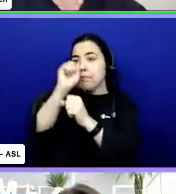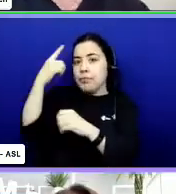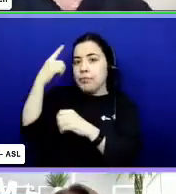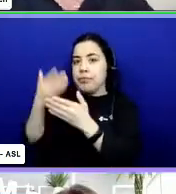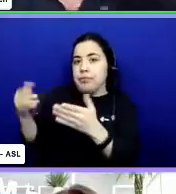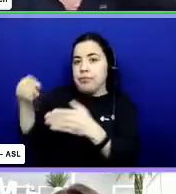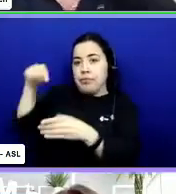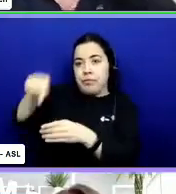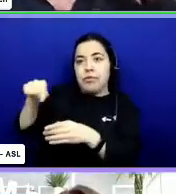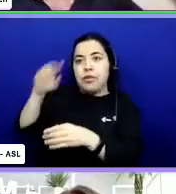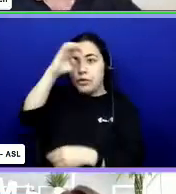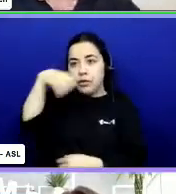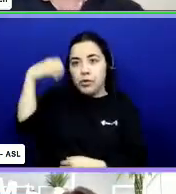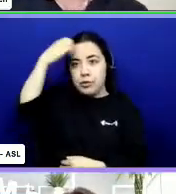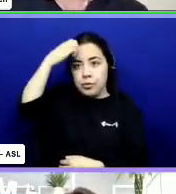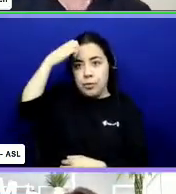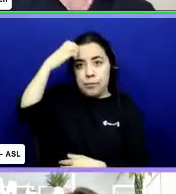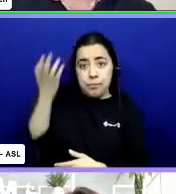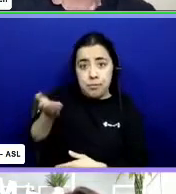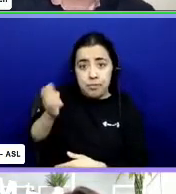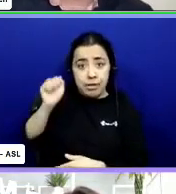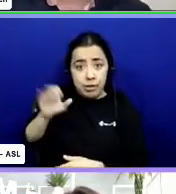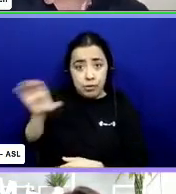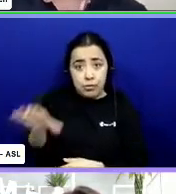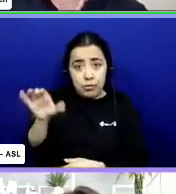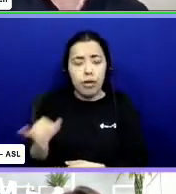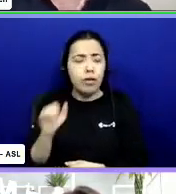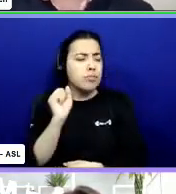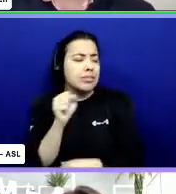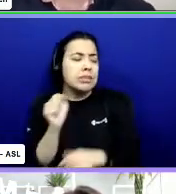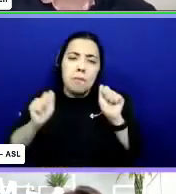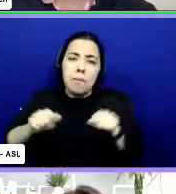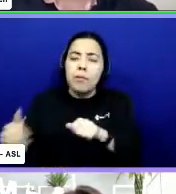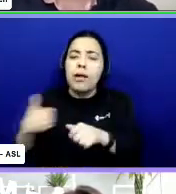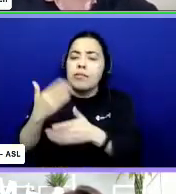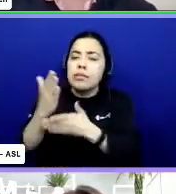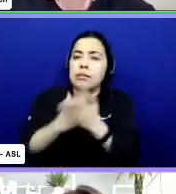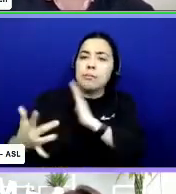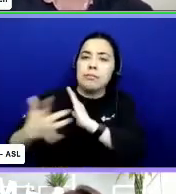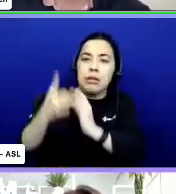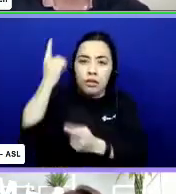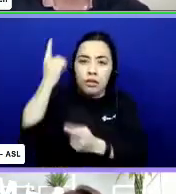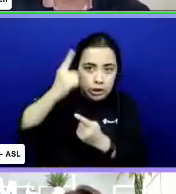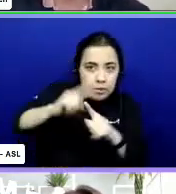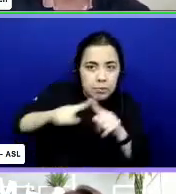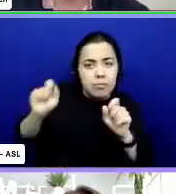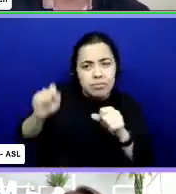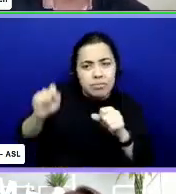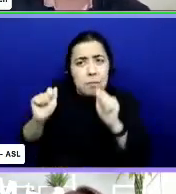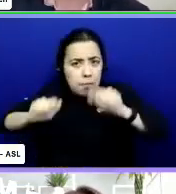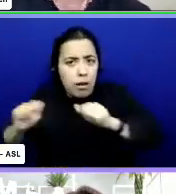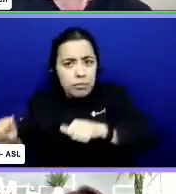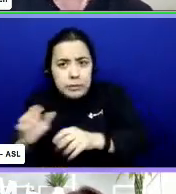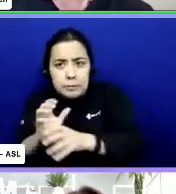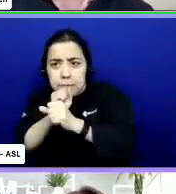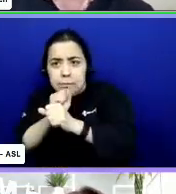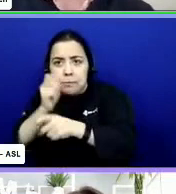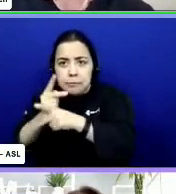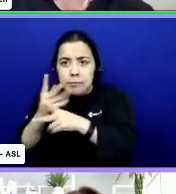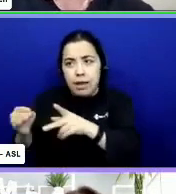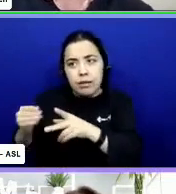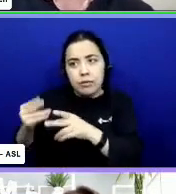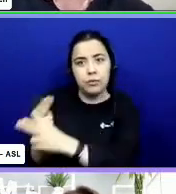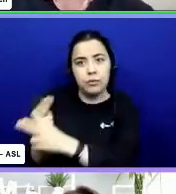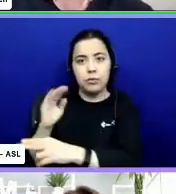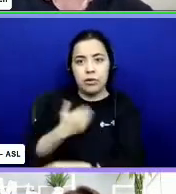possible. Okay. And that there are a couple of technical considerations with this, but it is certainly possible to deploy